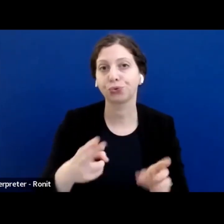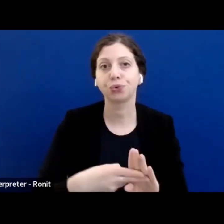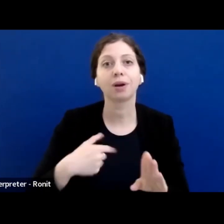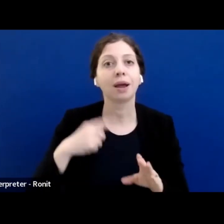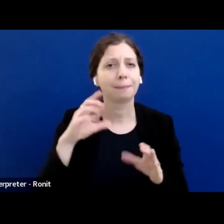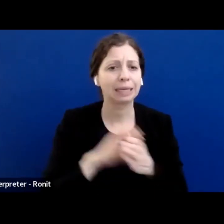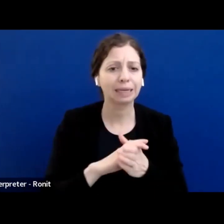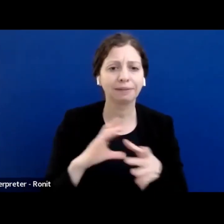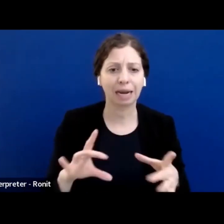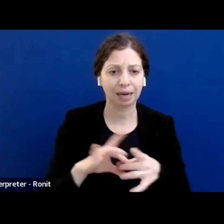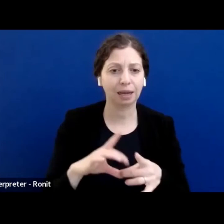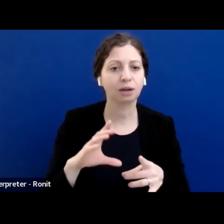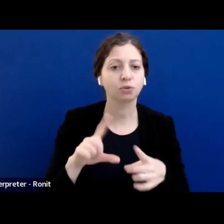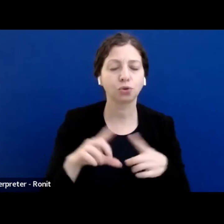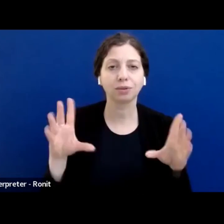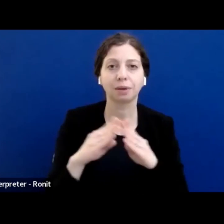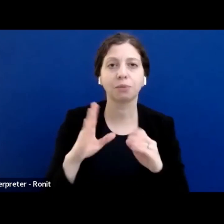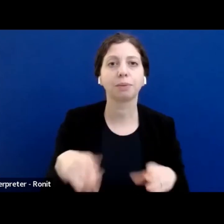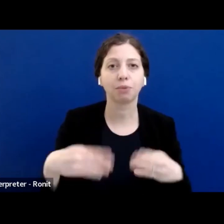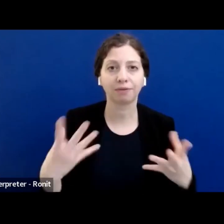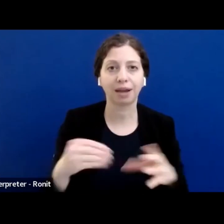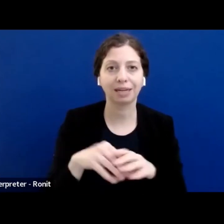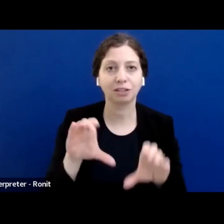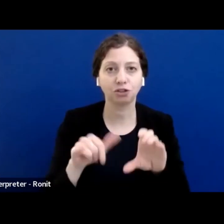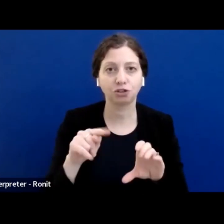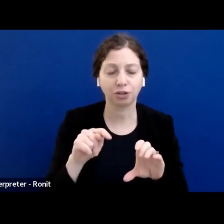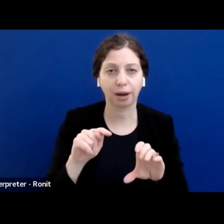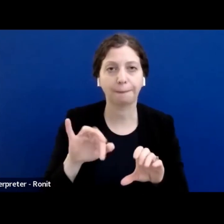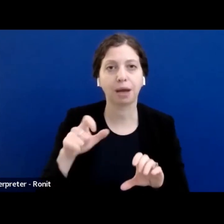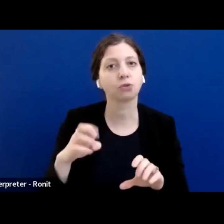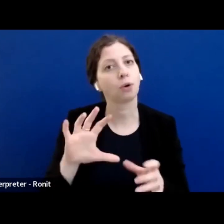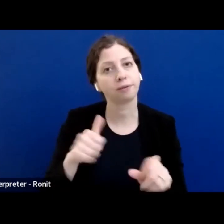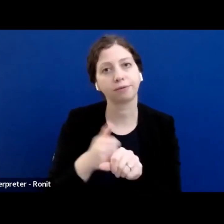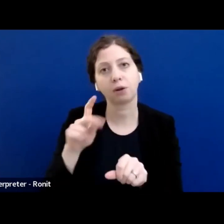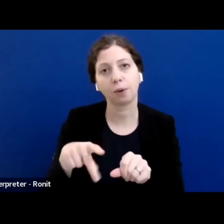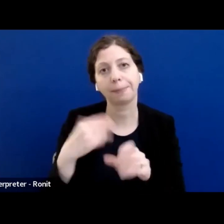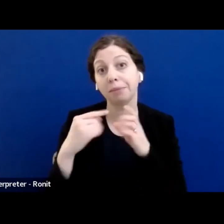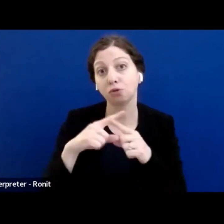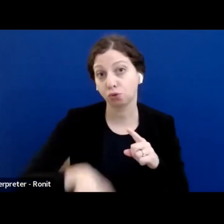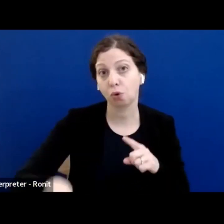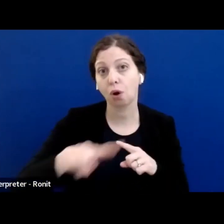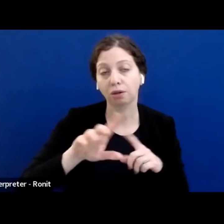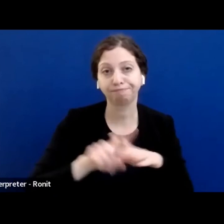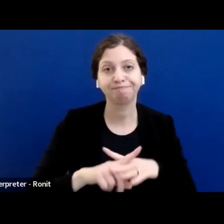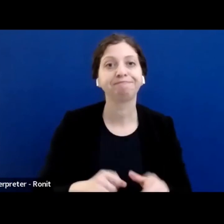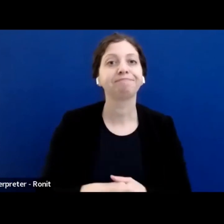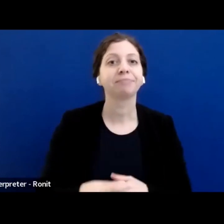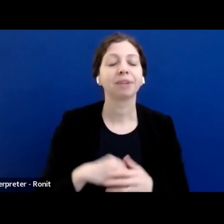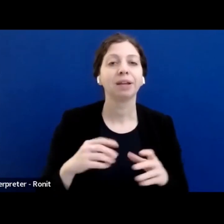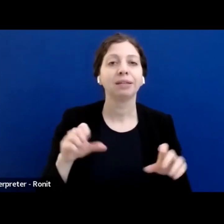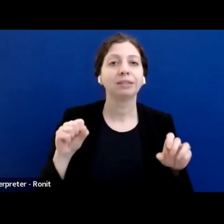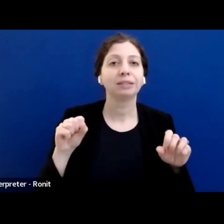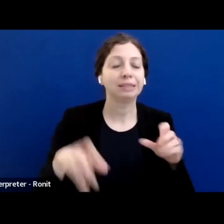for that summit will be provided in the chat box or in a follow-up email to all attendees. In addition to having